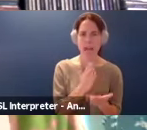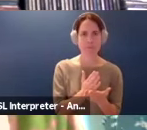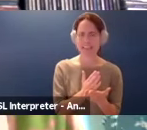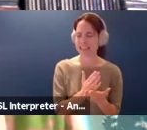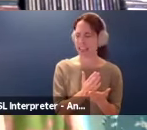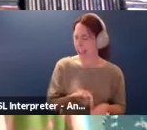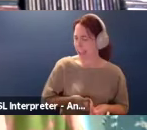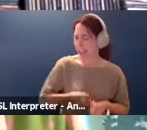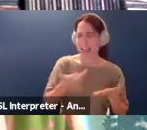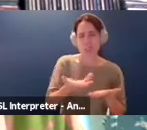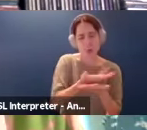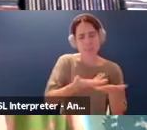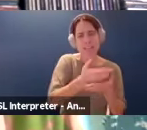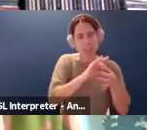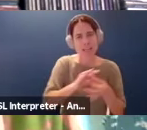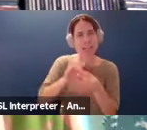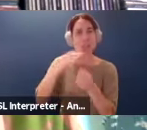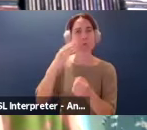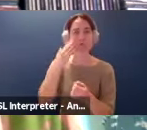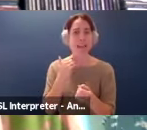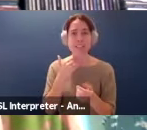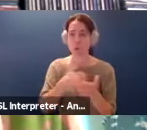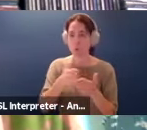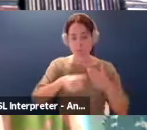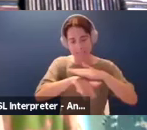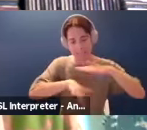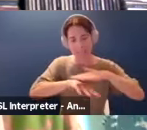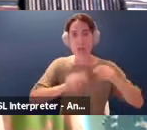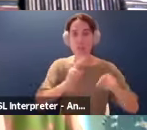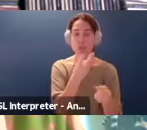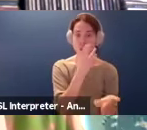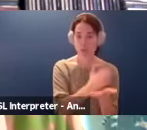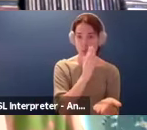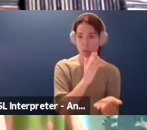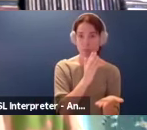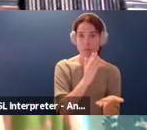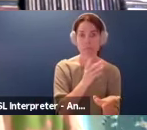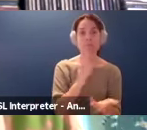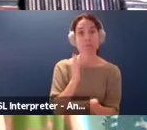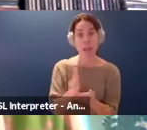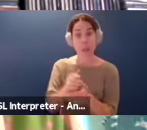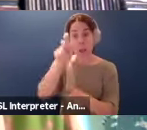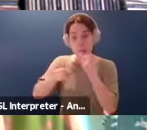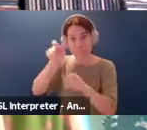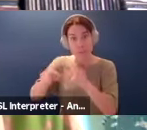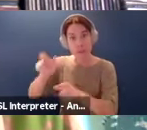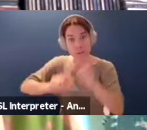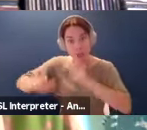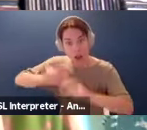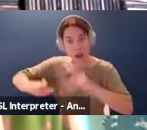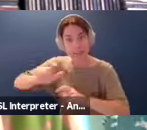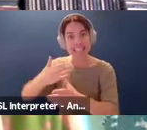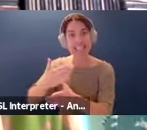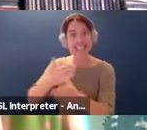the first is that black indigenous and people of color are suffering and their suffering includes